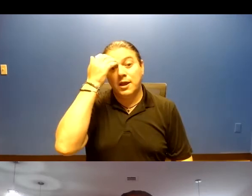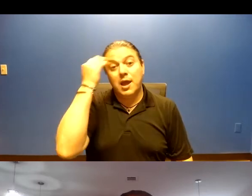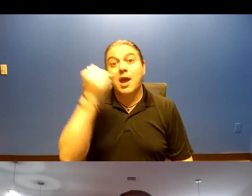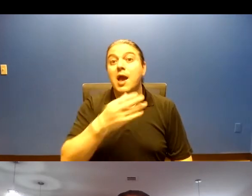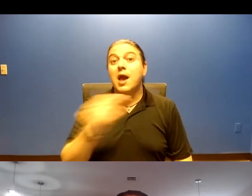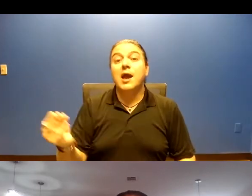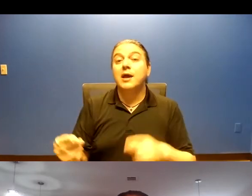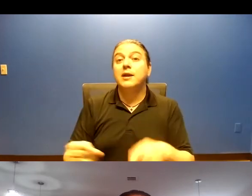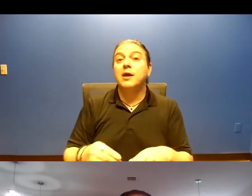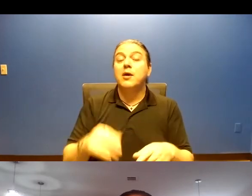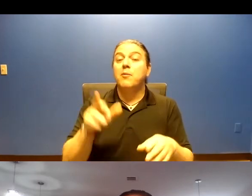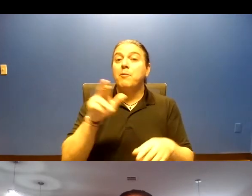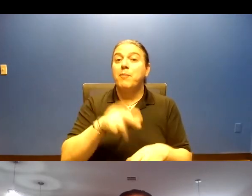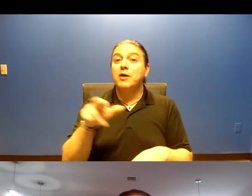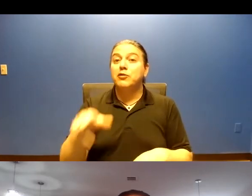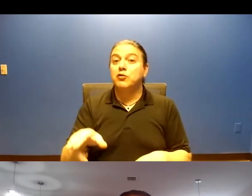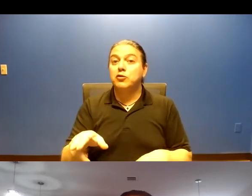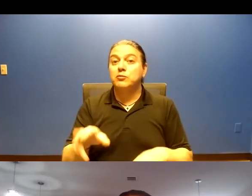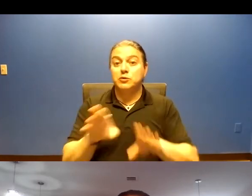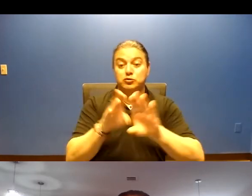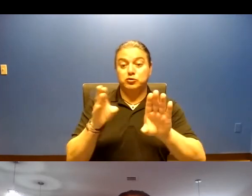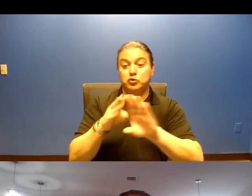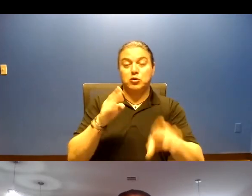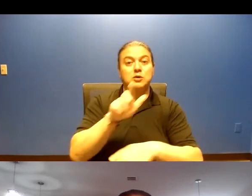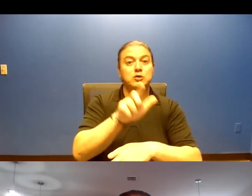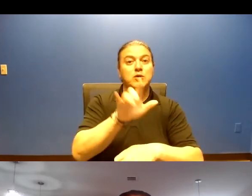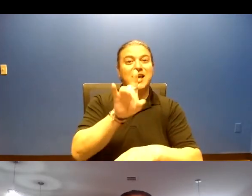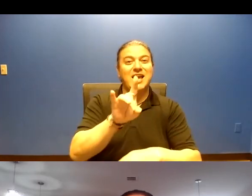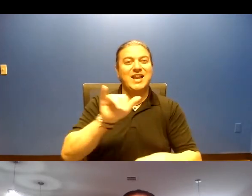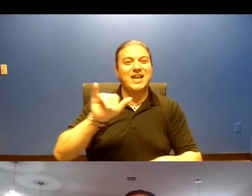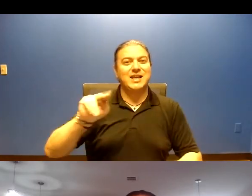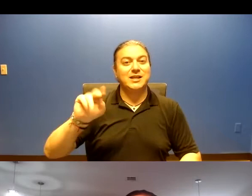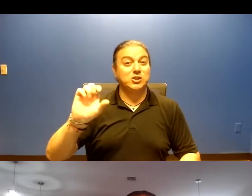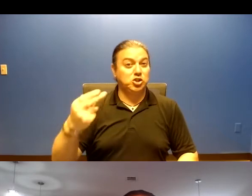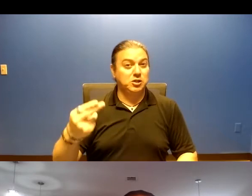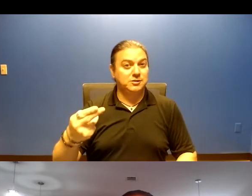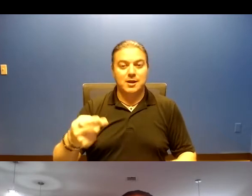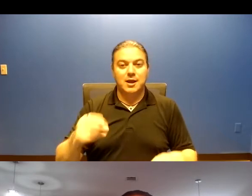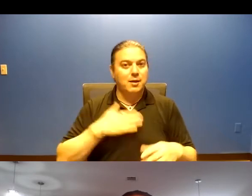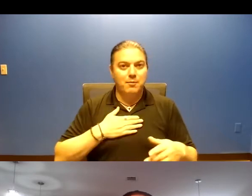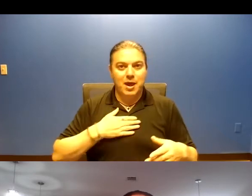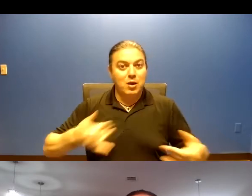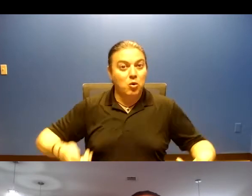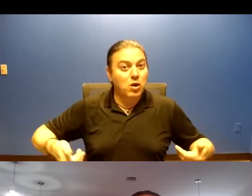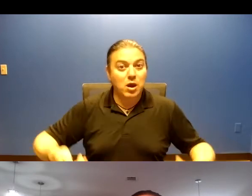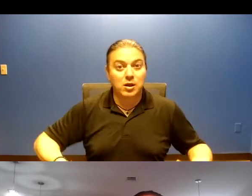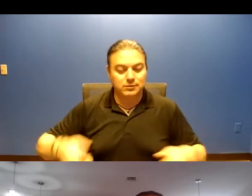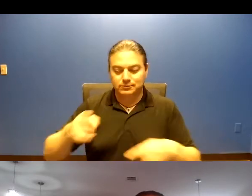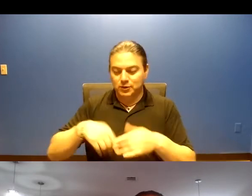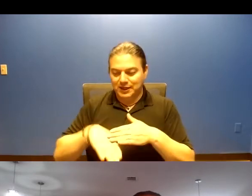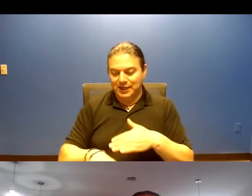are 28 inches wide, and that's not even wide enough to accommodate a walker. So here I was post-surgery,